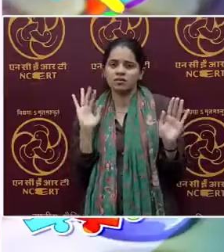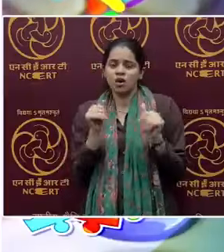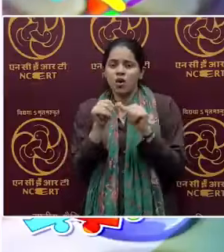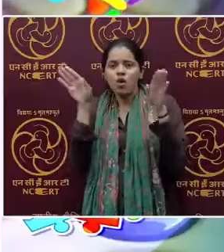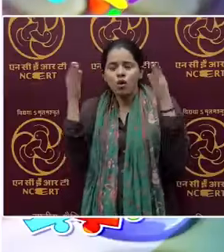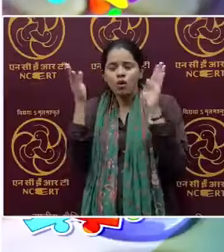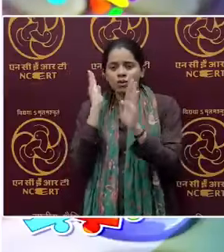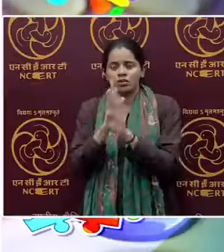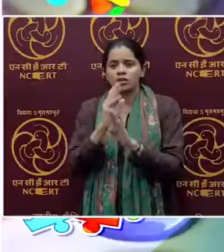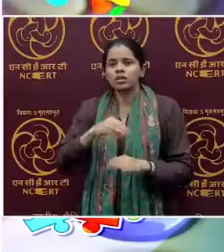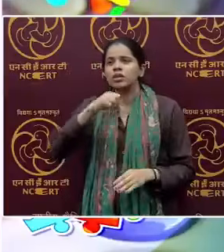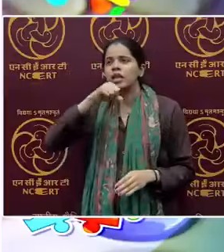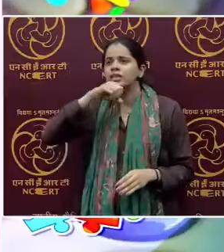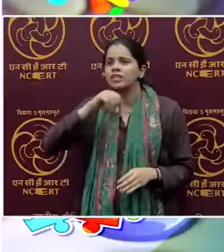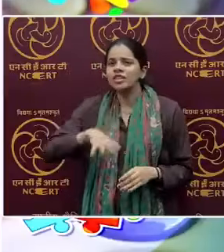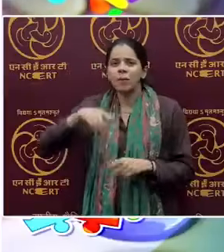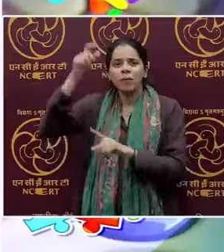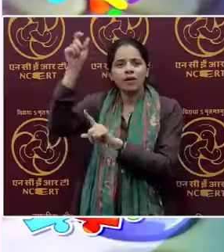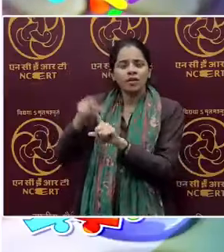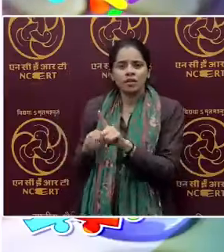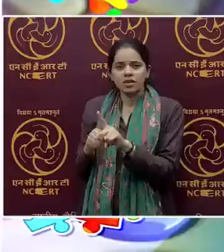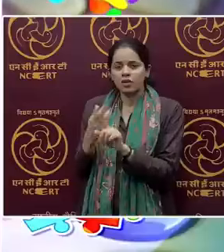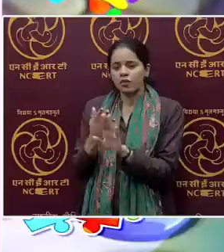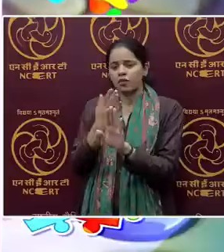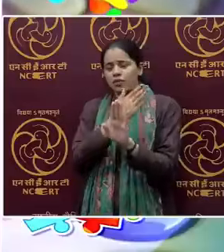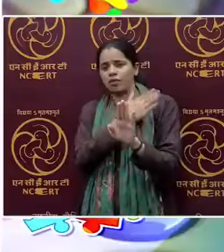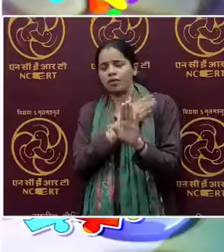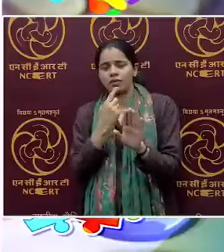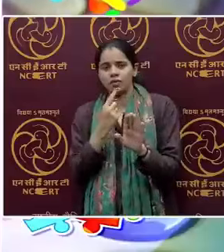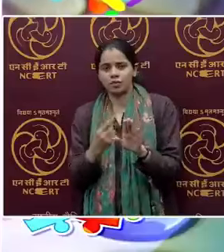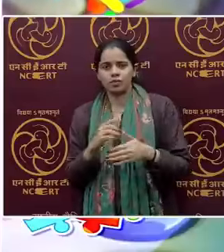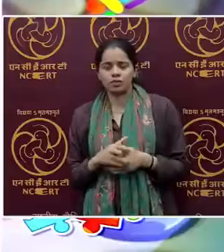had a young man tell me a few days back